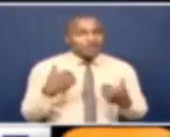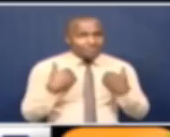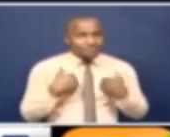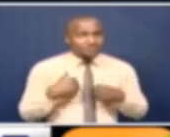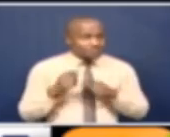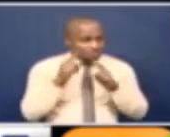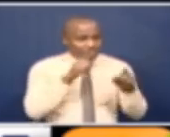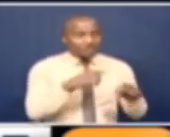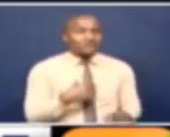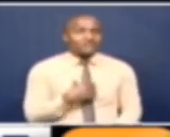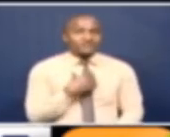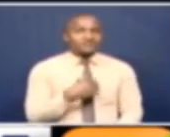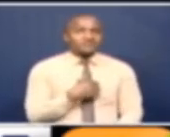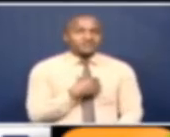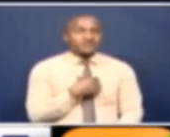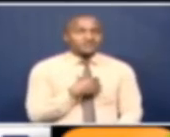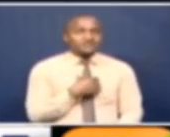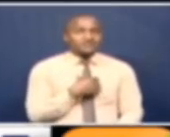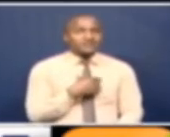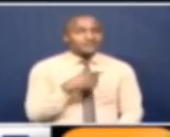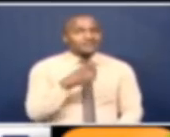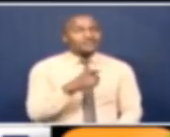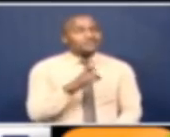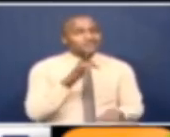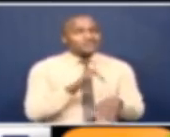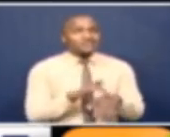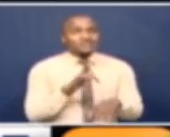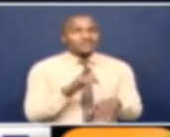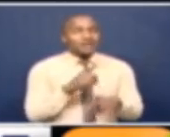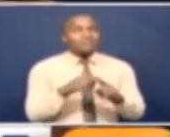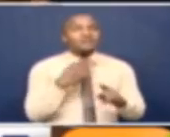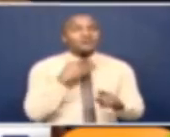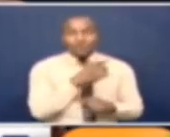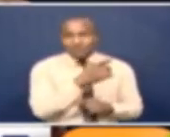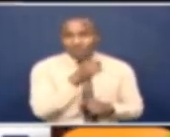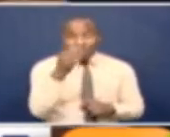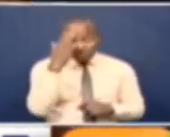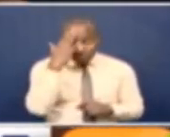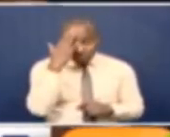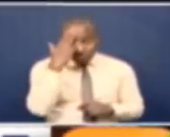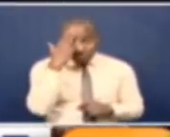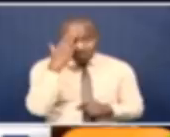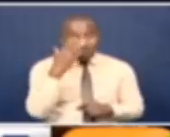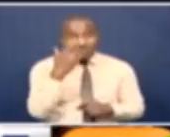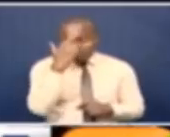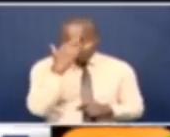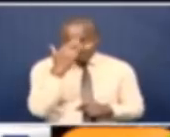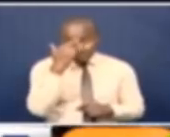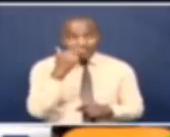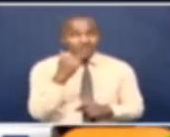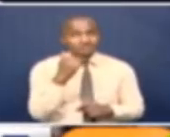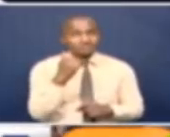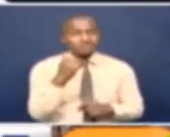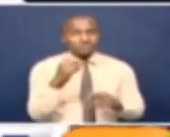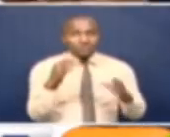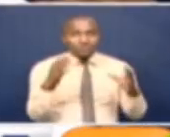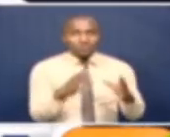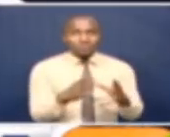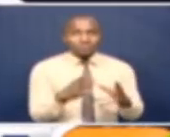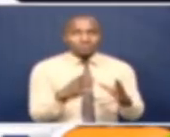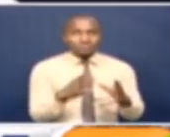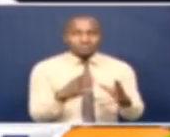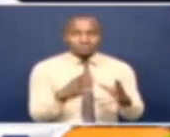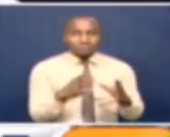visited. This is something which is very sensitive, that I want Kenyans out there to know that the Maasai nation is